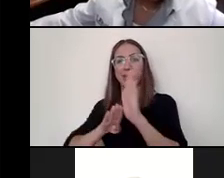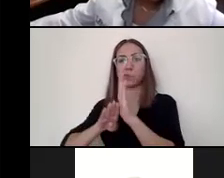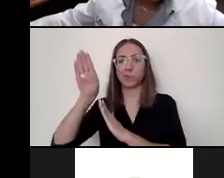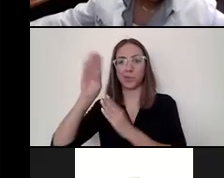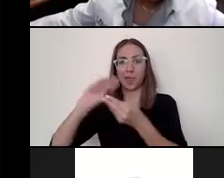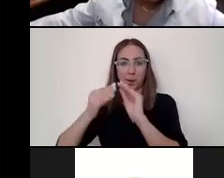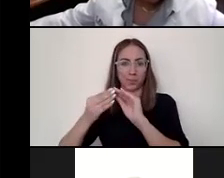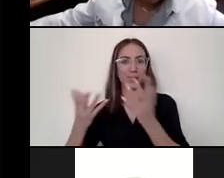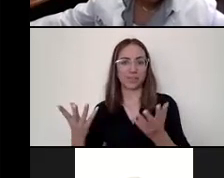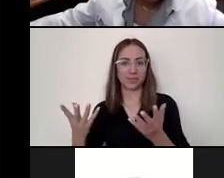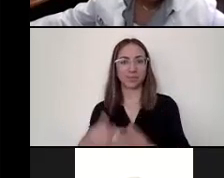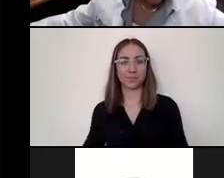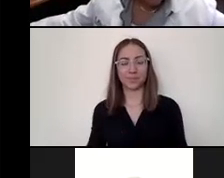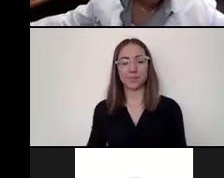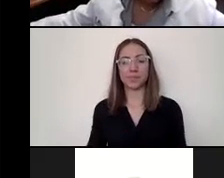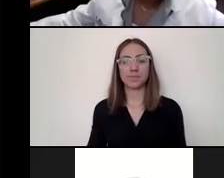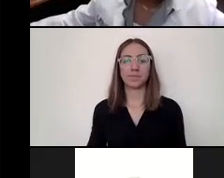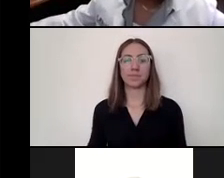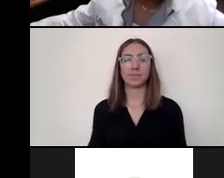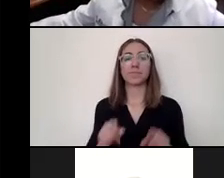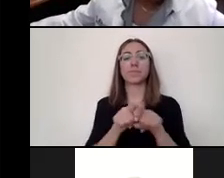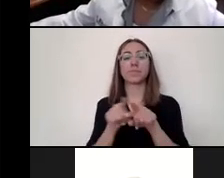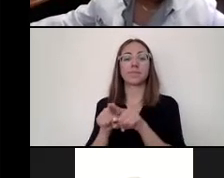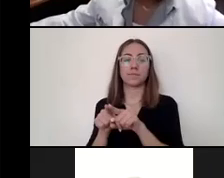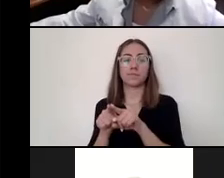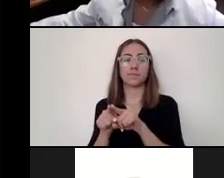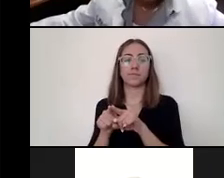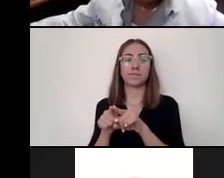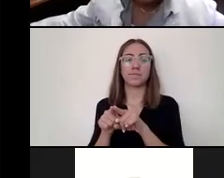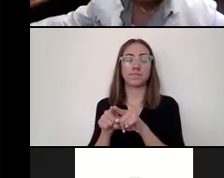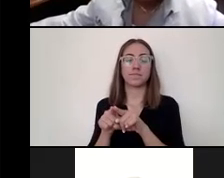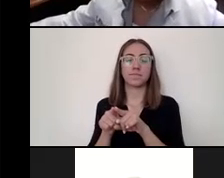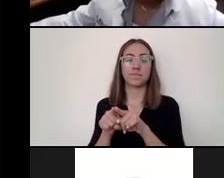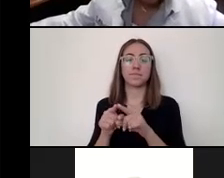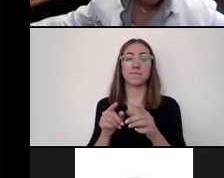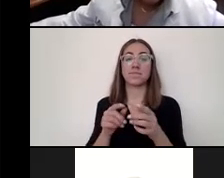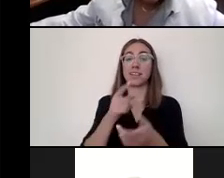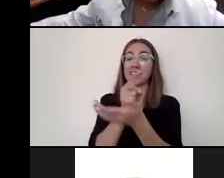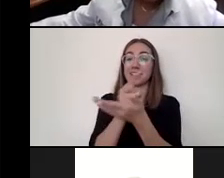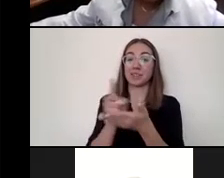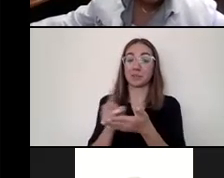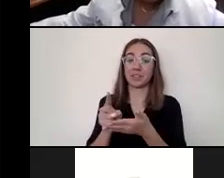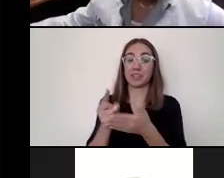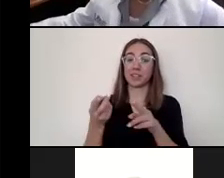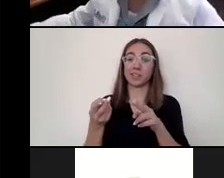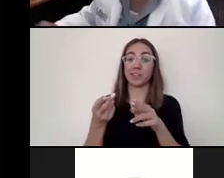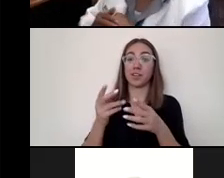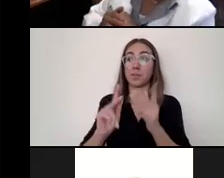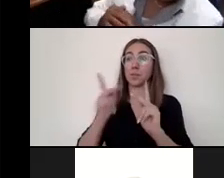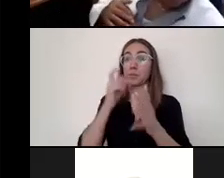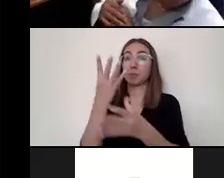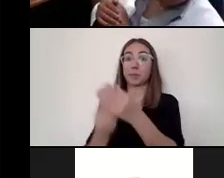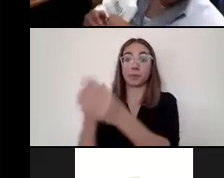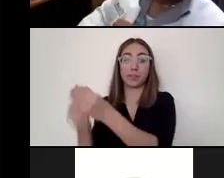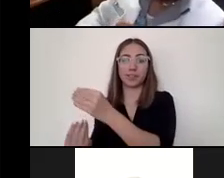counties without mask mandates. And you also saw that in each week, mortality increased in those counties that did not